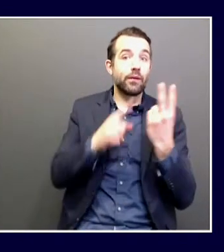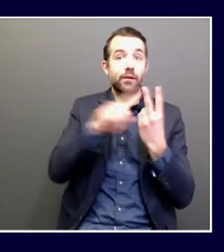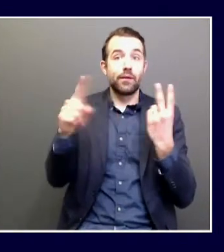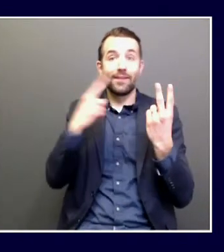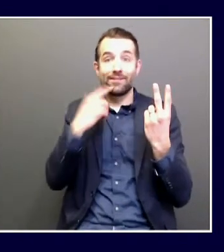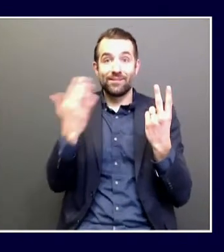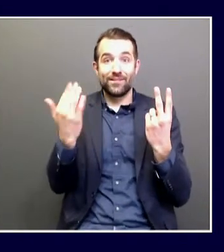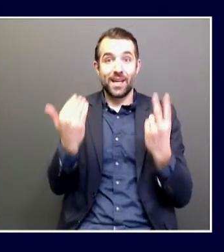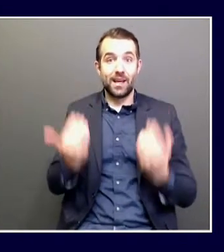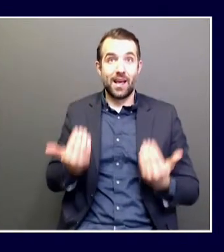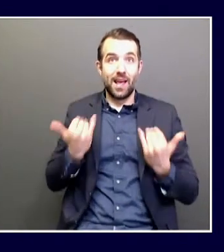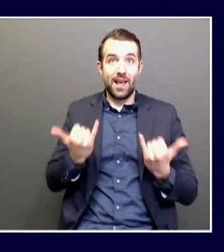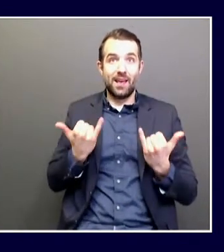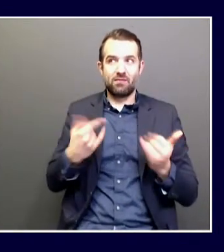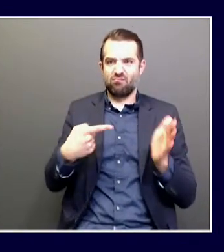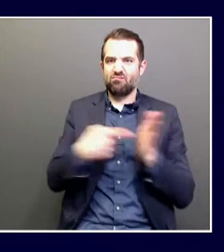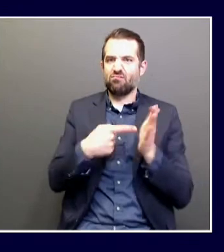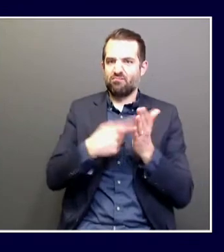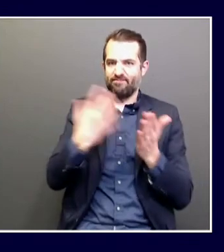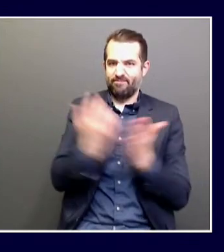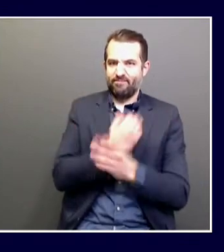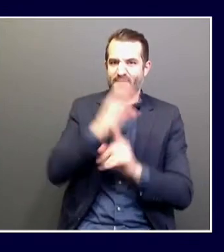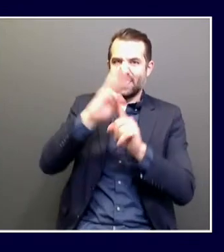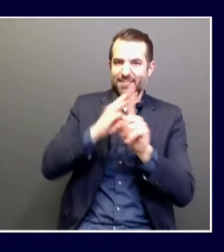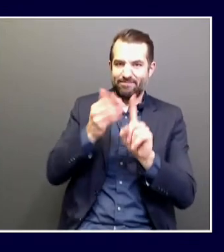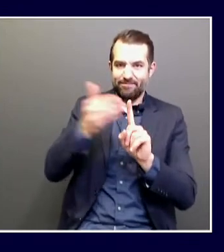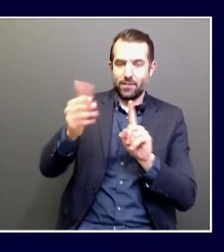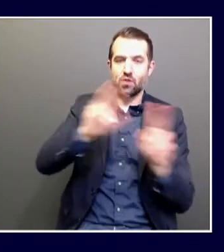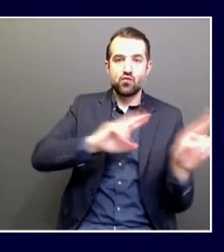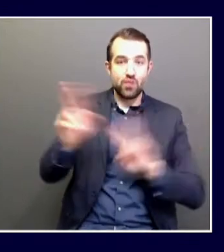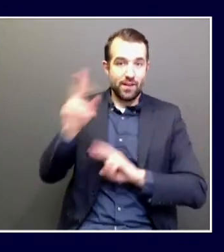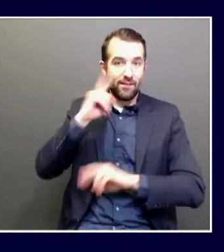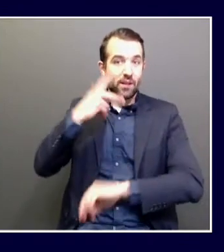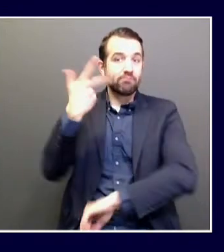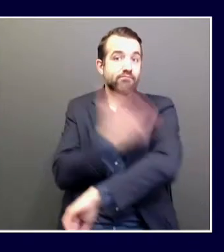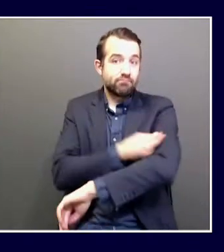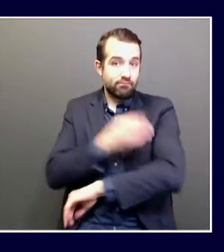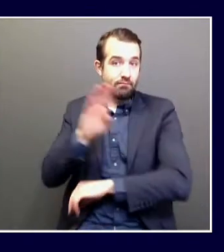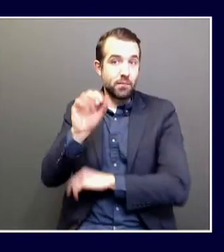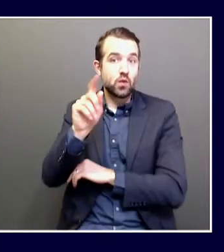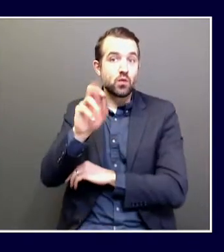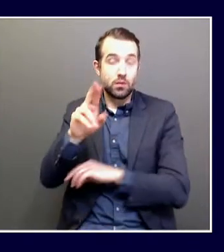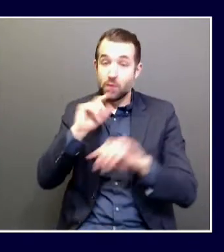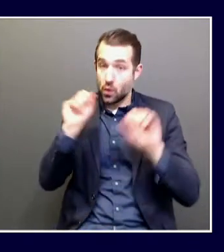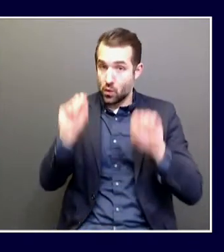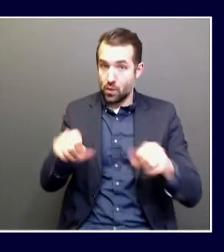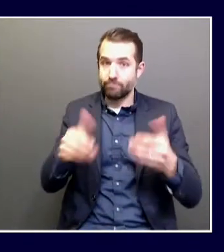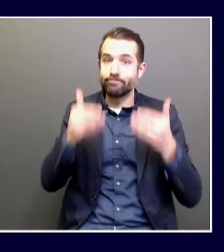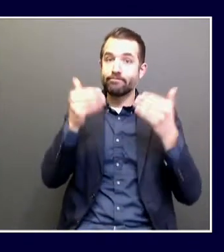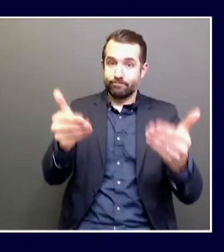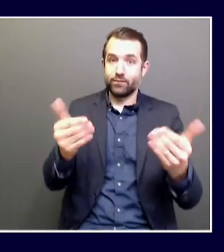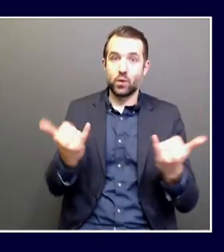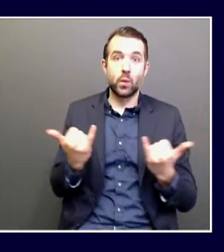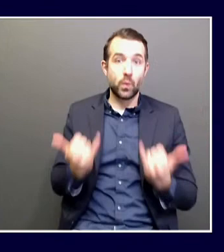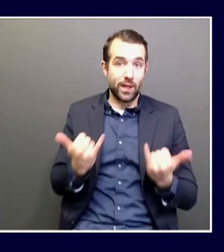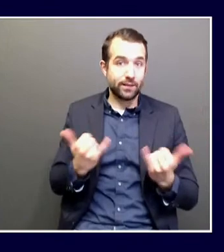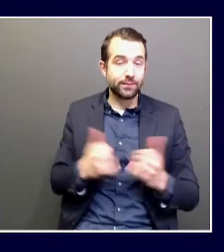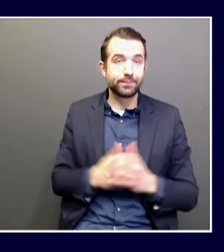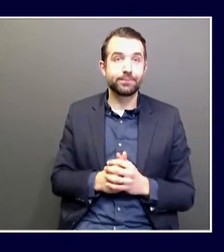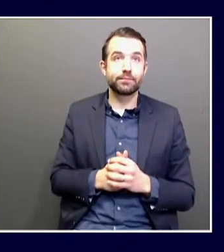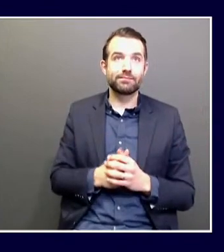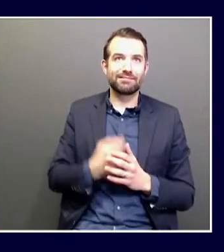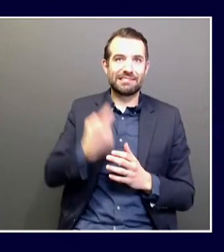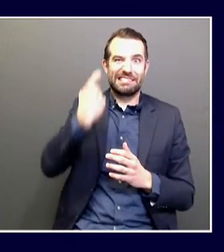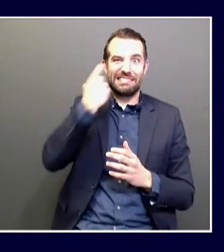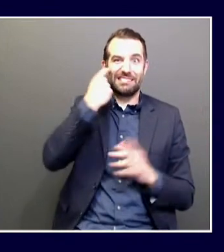now. Indeed, the vaccination site here in Augusta at the Armory began offering boosters to this age group